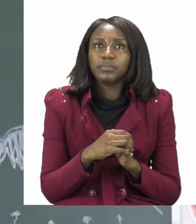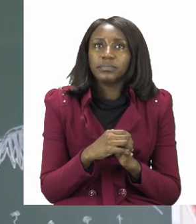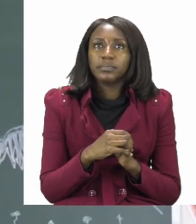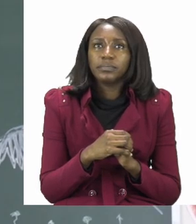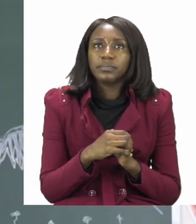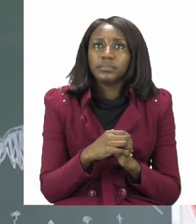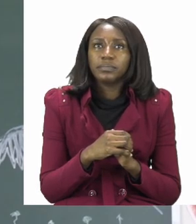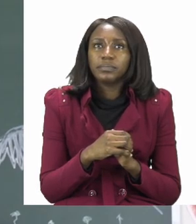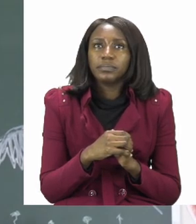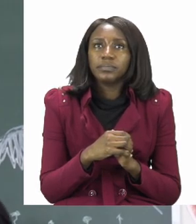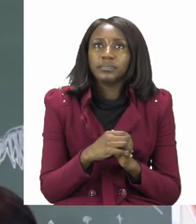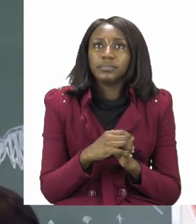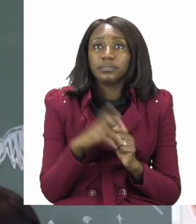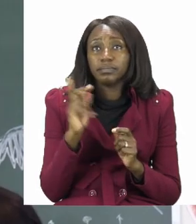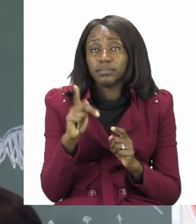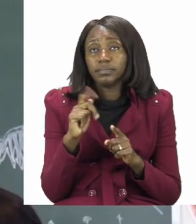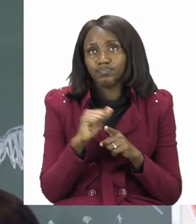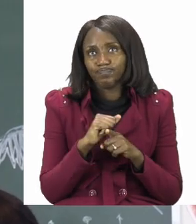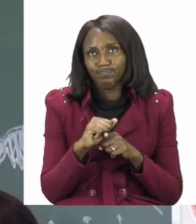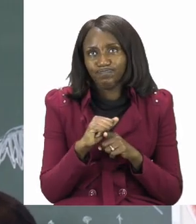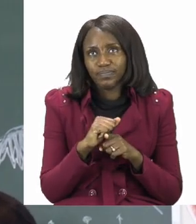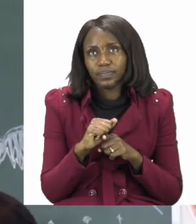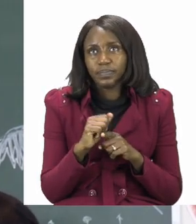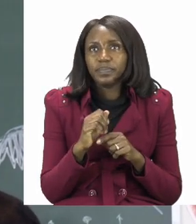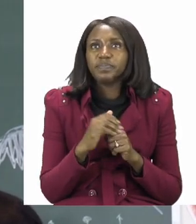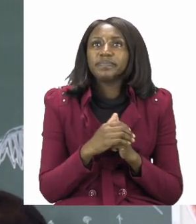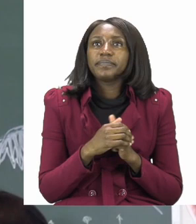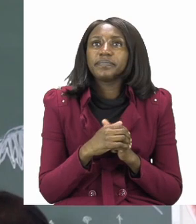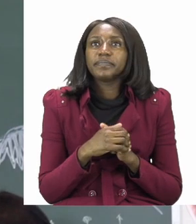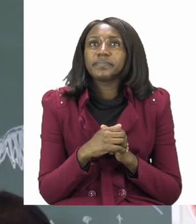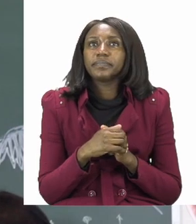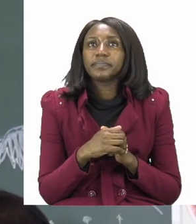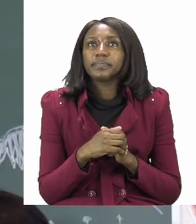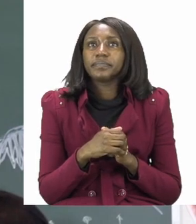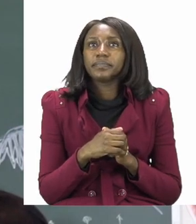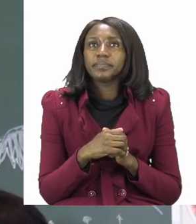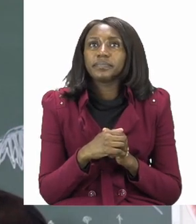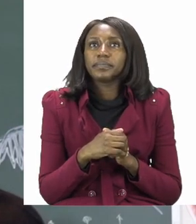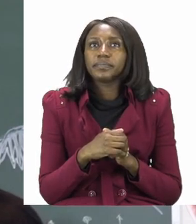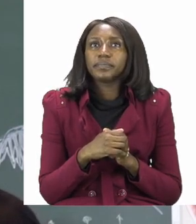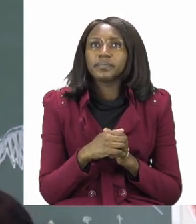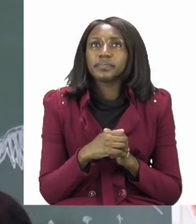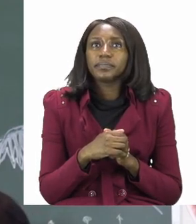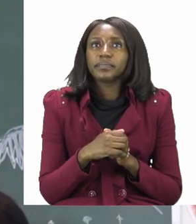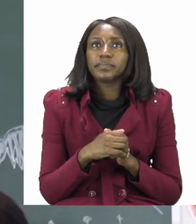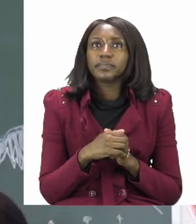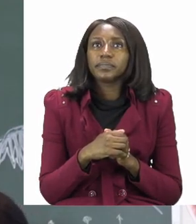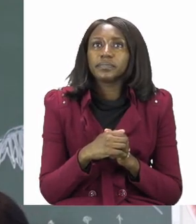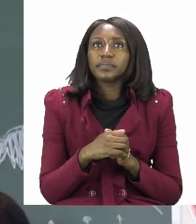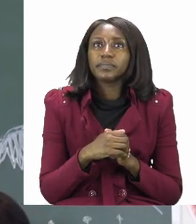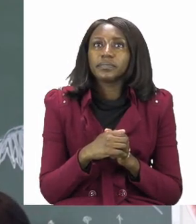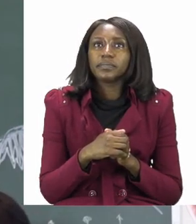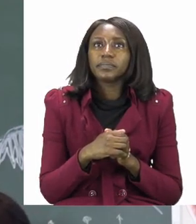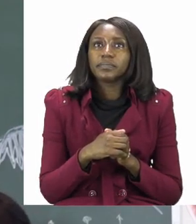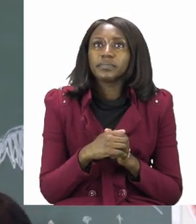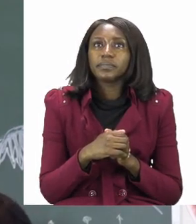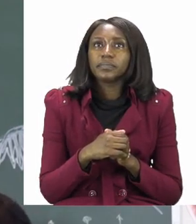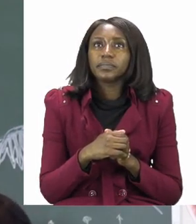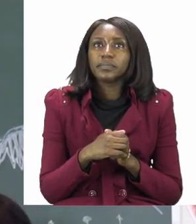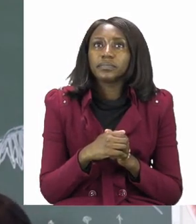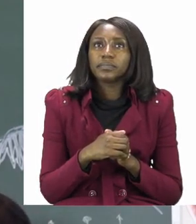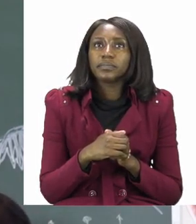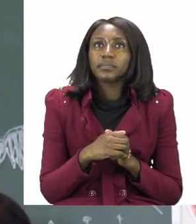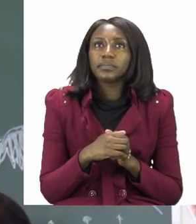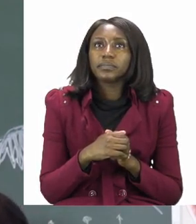K. Let's try again. It will go down. From the dotted line, we